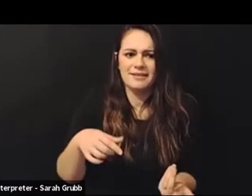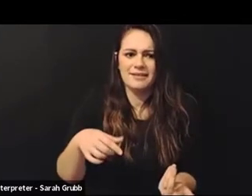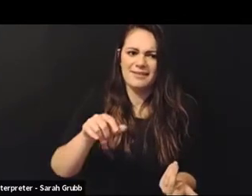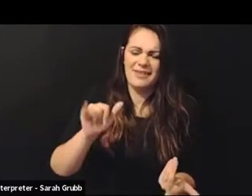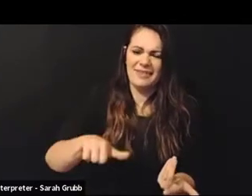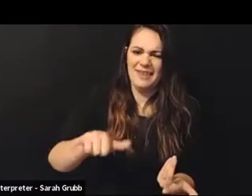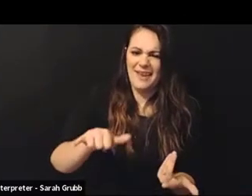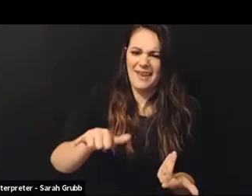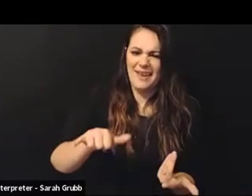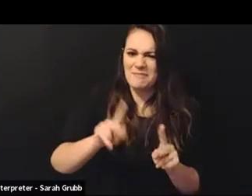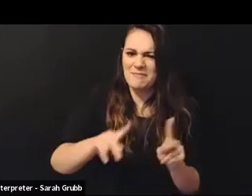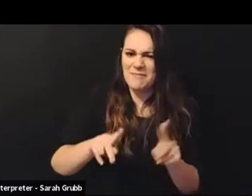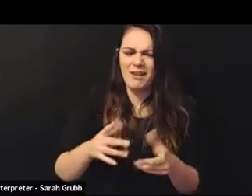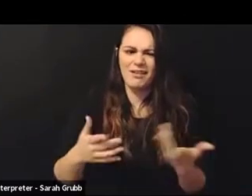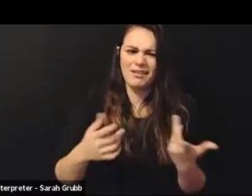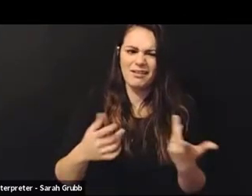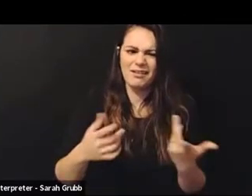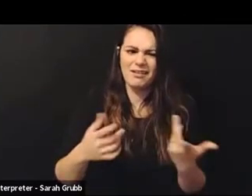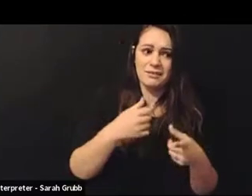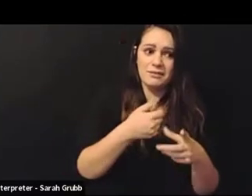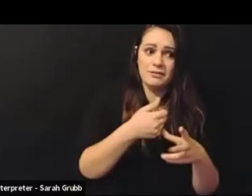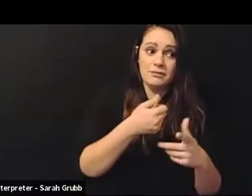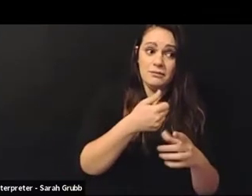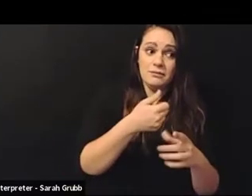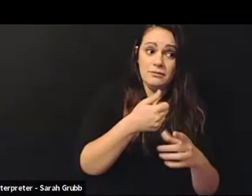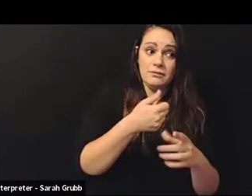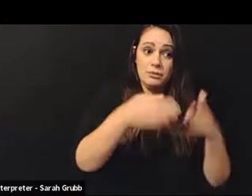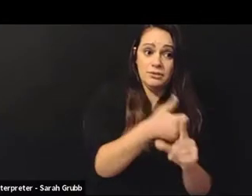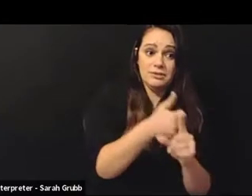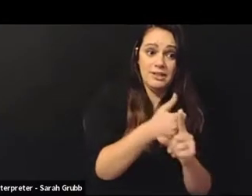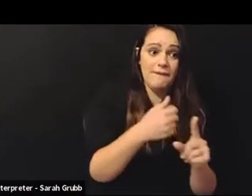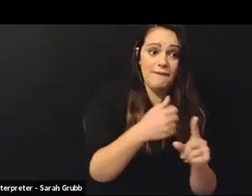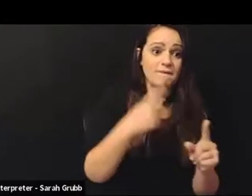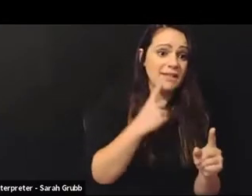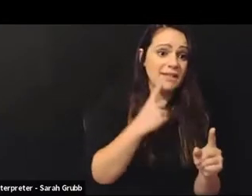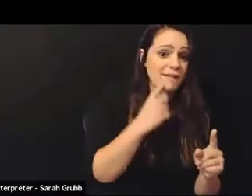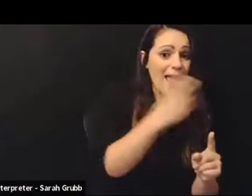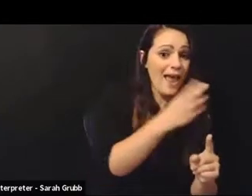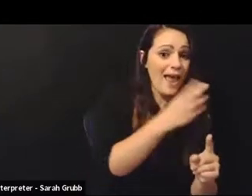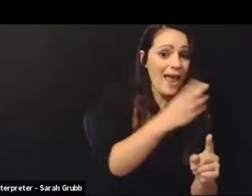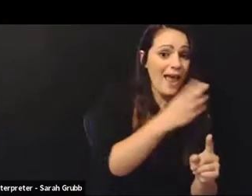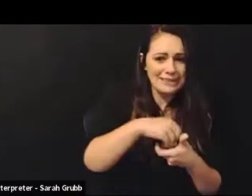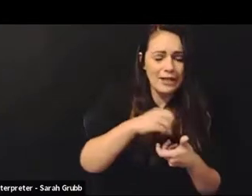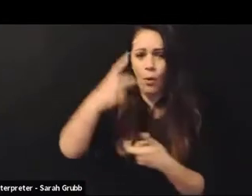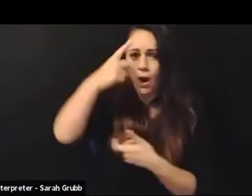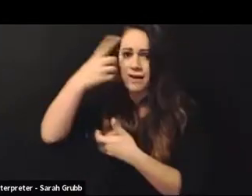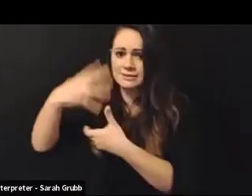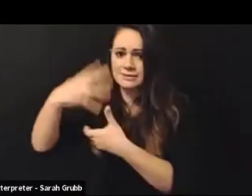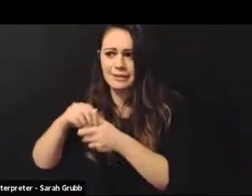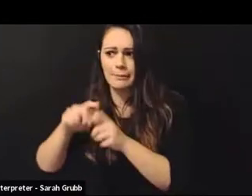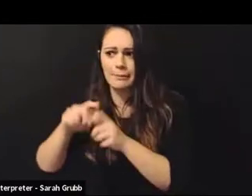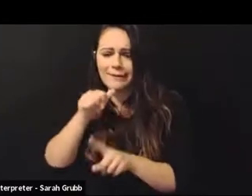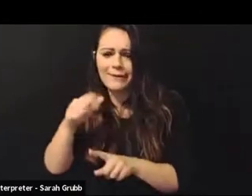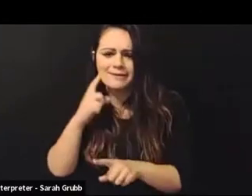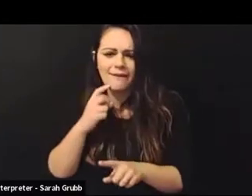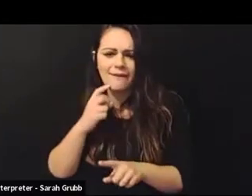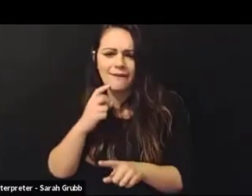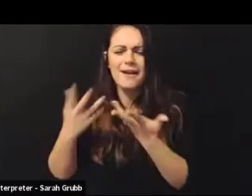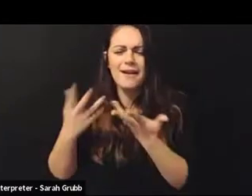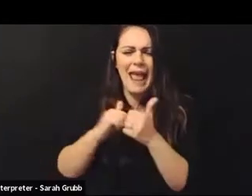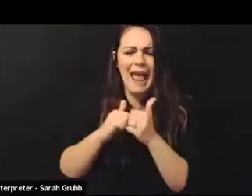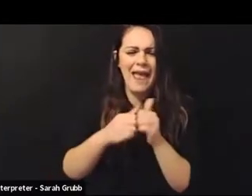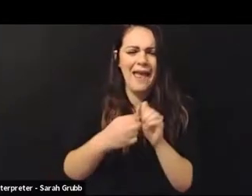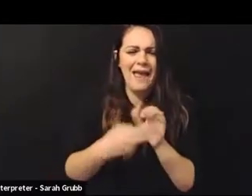and autistic, or autistic but not deafblind, all those kinds of questions, I think really need to be